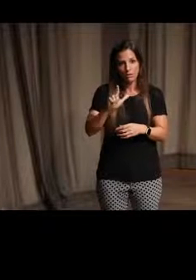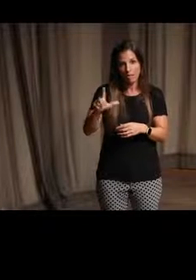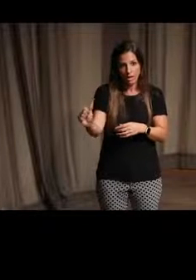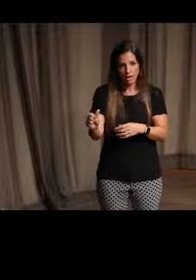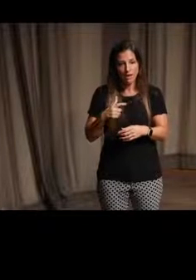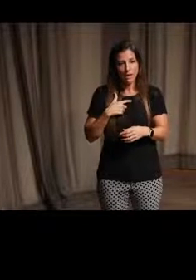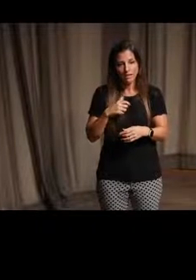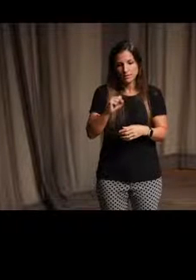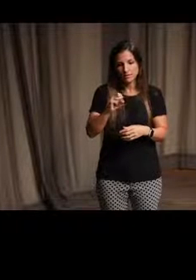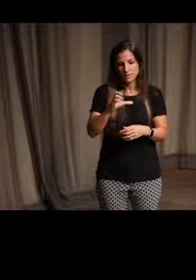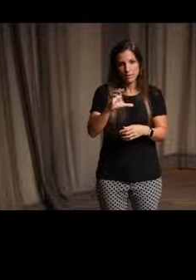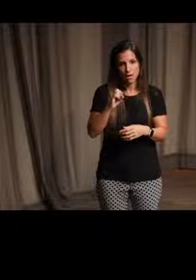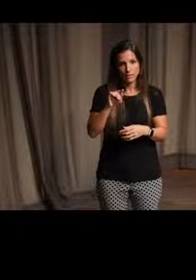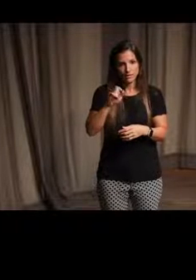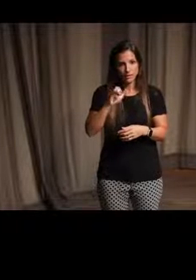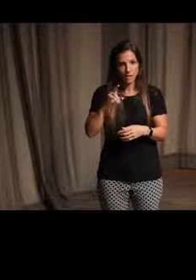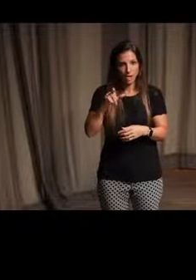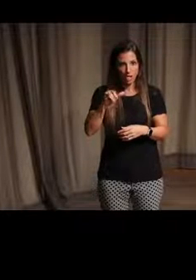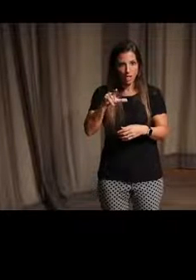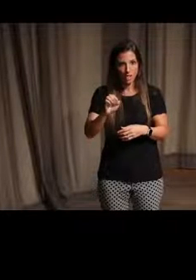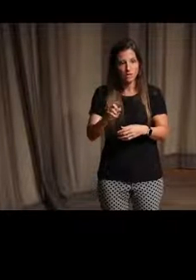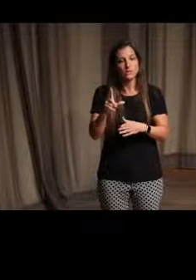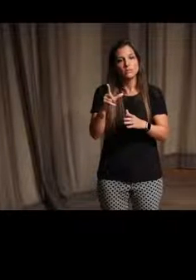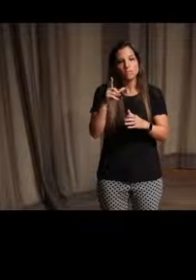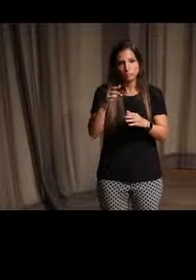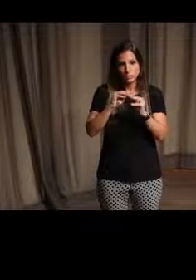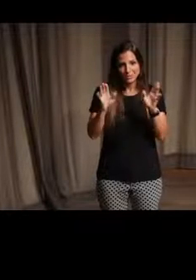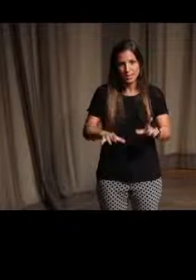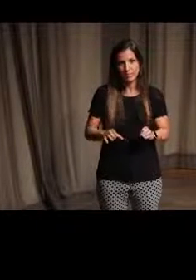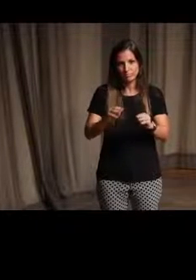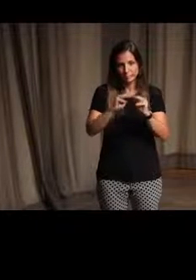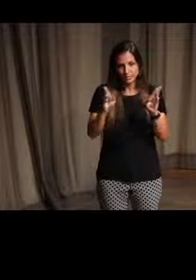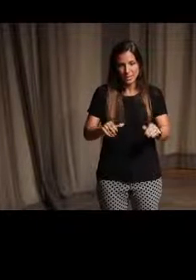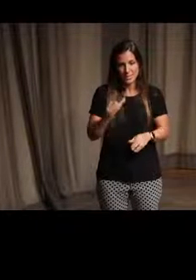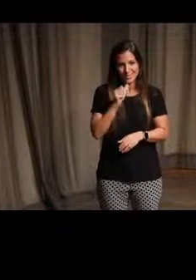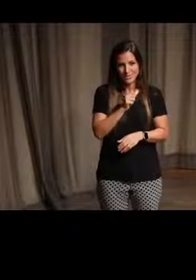the Scottsdale Museum of Contemporary Art in Scottsdale, Arizona.